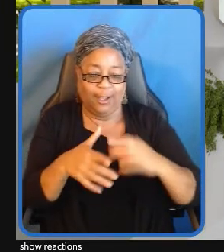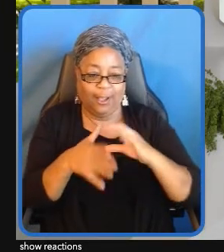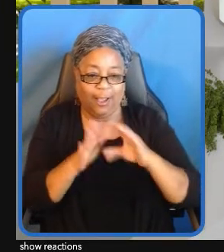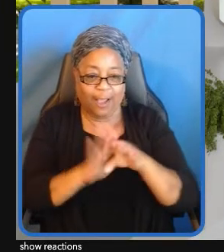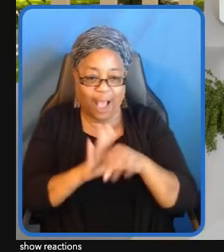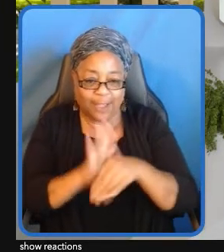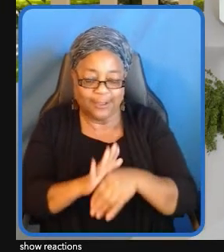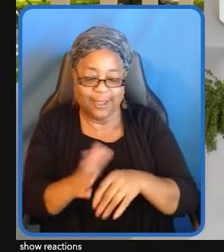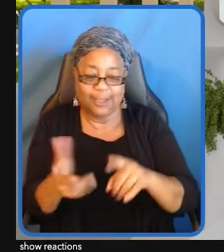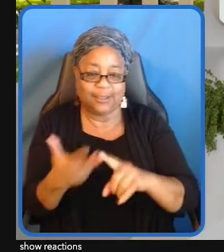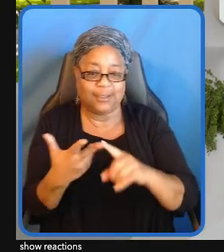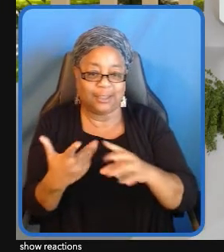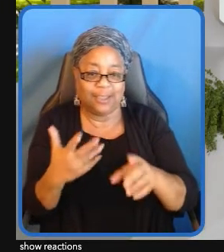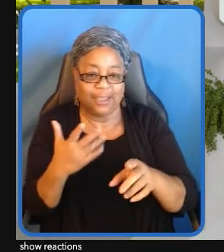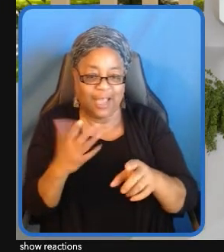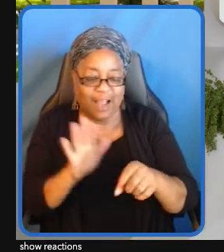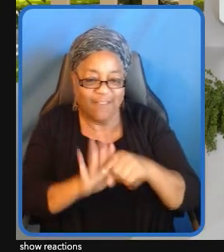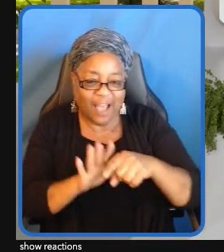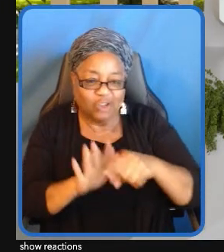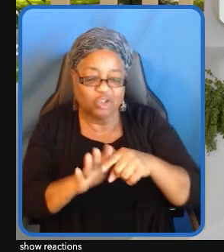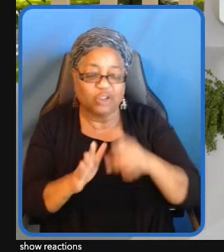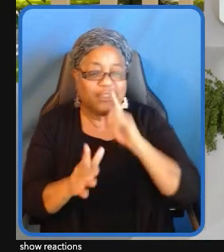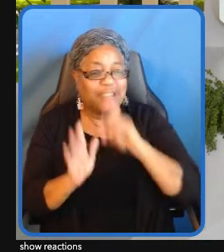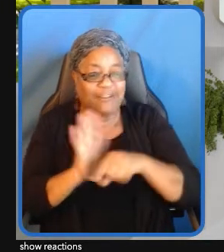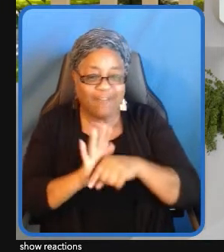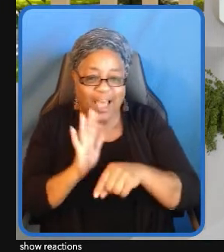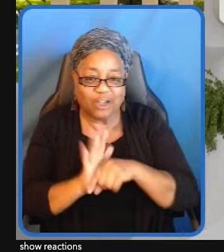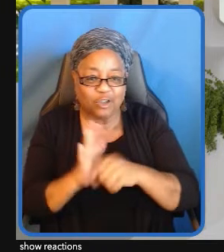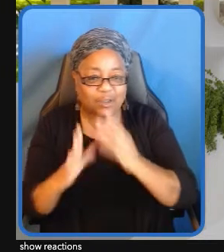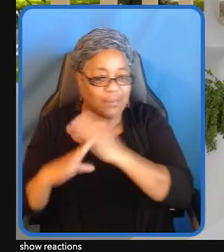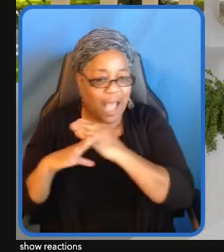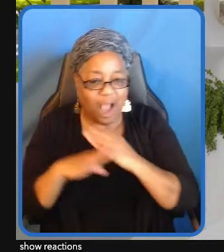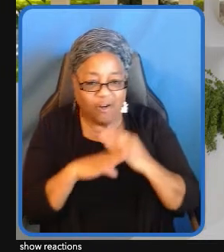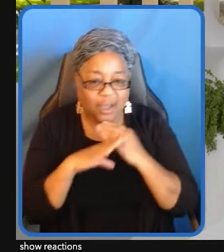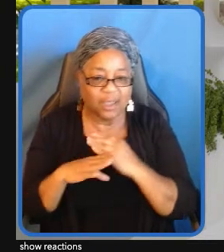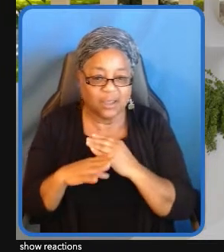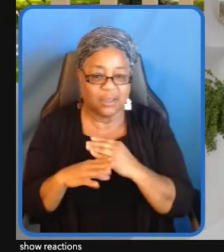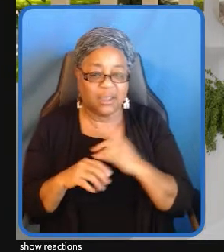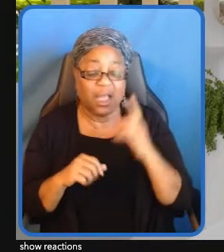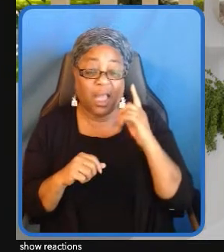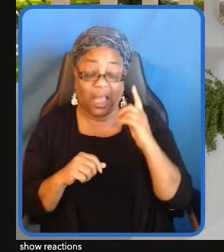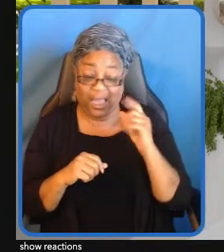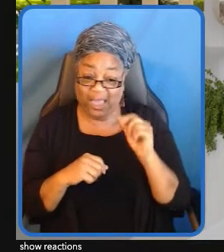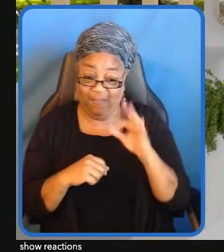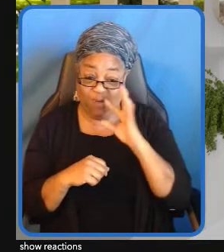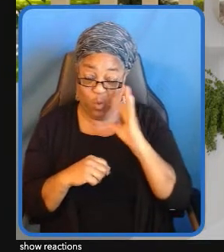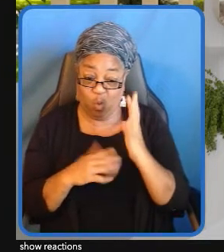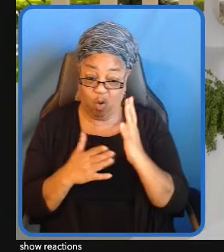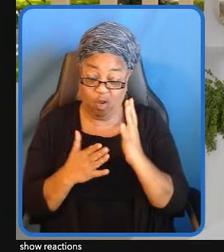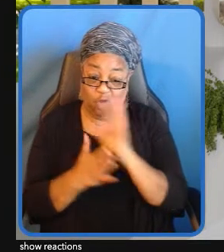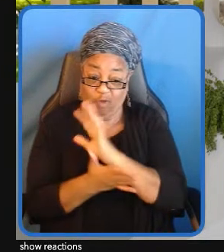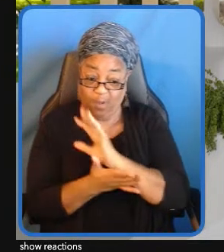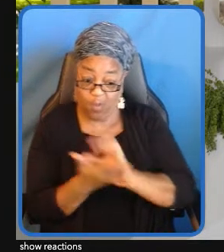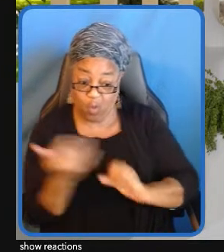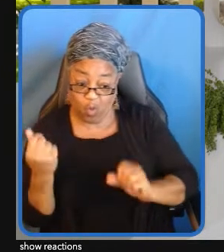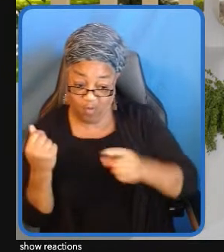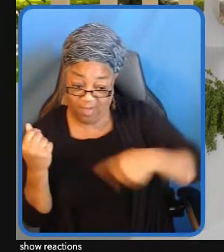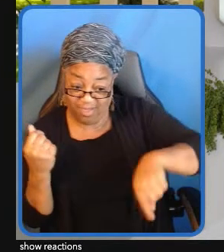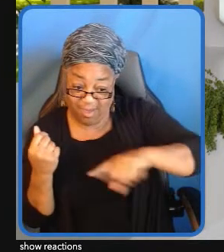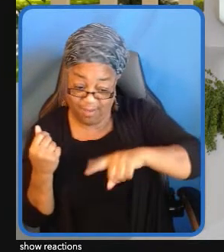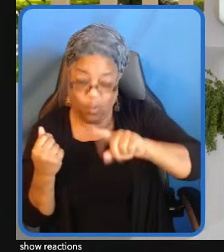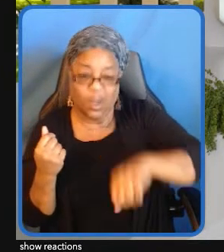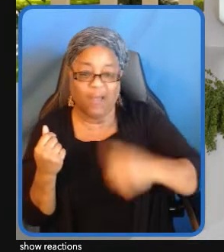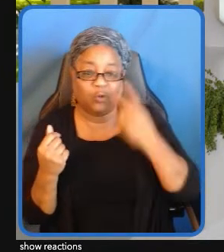deep systemic barriers all around. And if we collectively want to remove them, we all got to at least see them